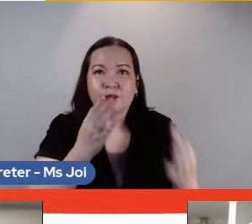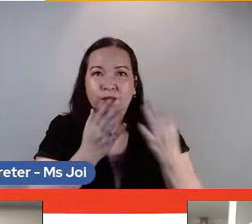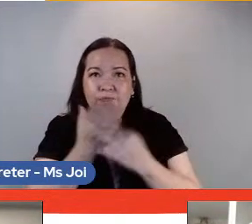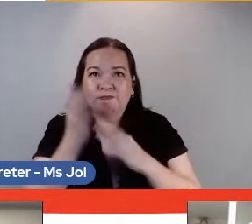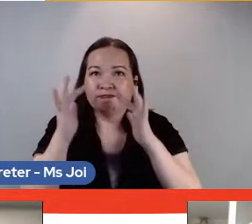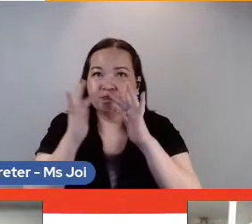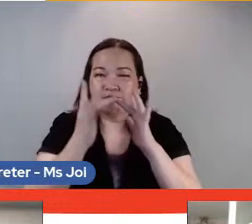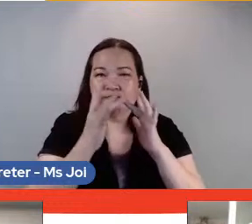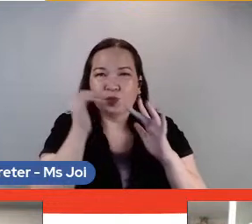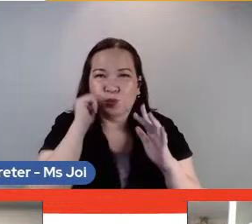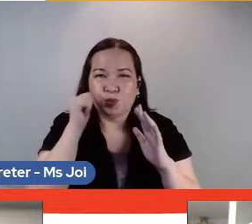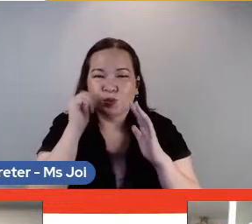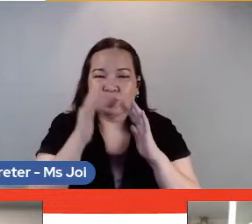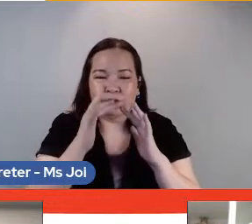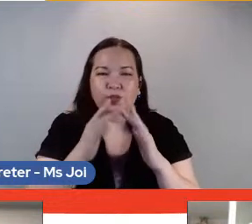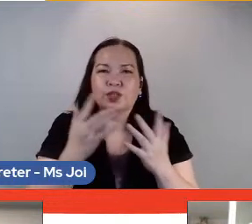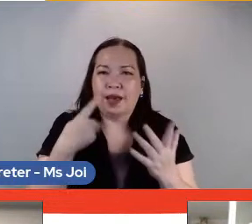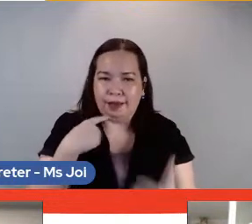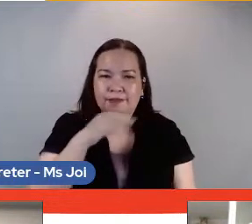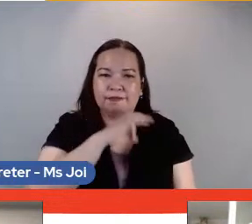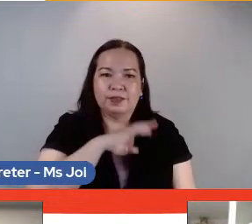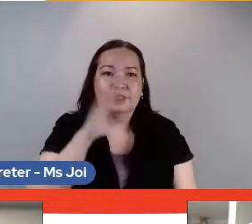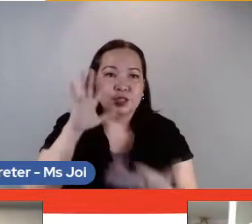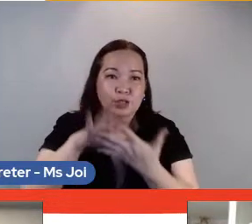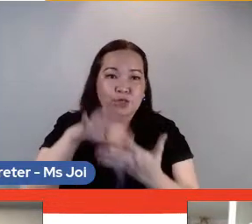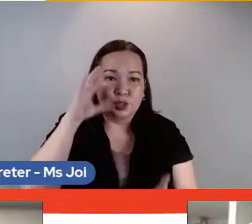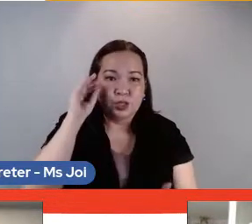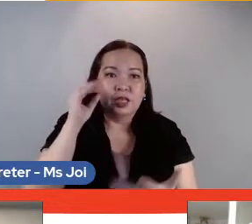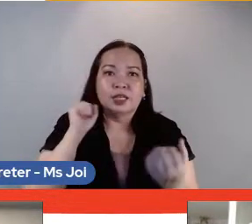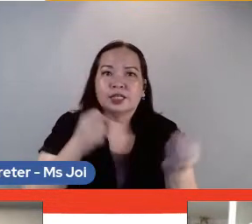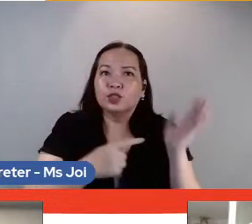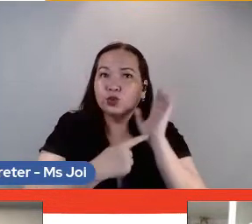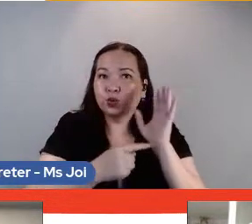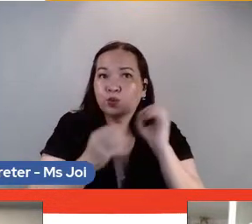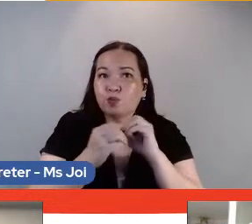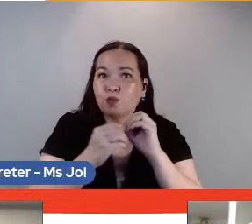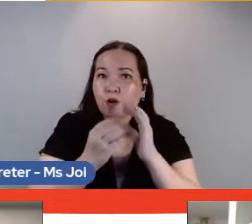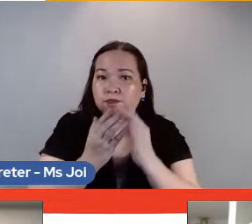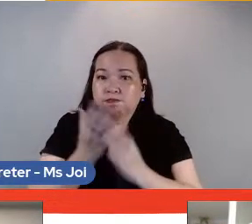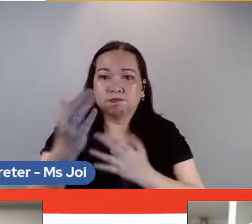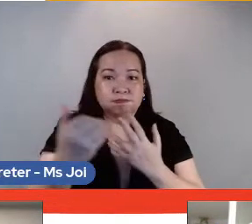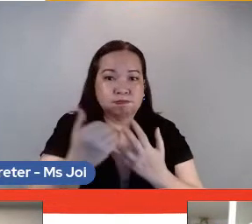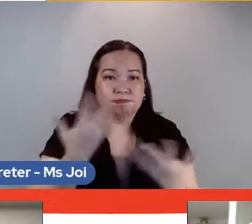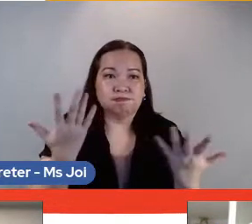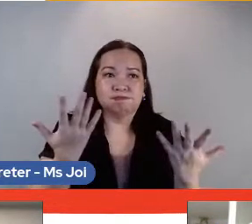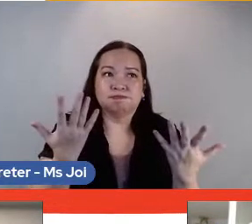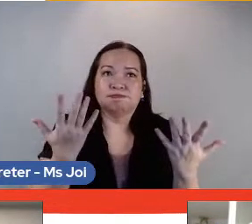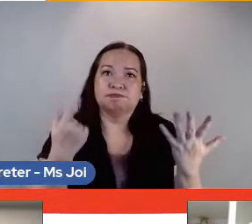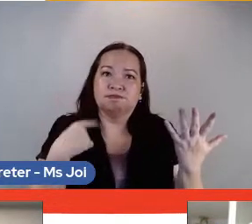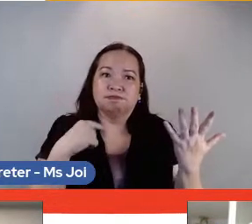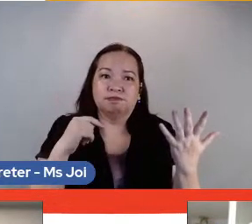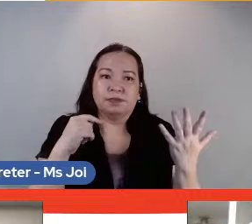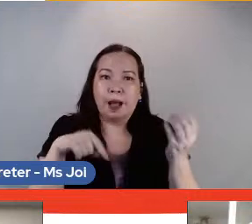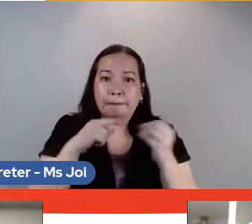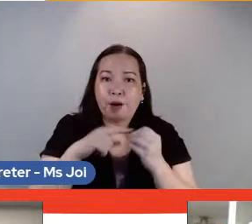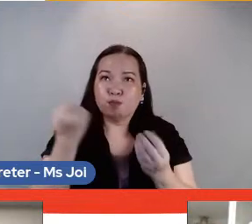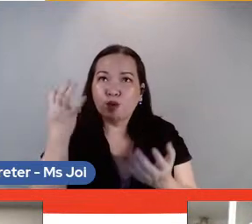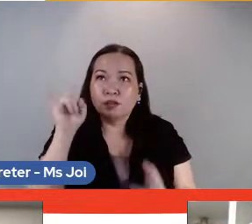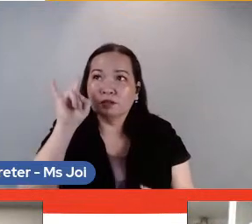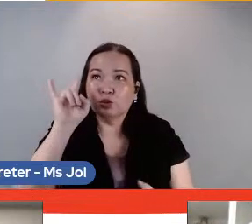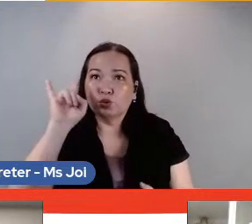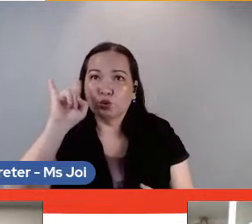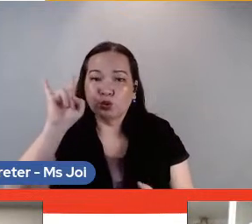really very helpful for them. And it really promotes this transparency, especially on the campaign finance. So speaking of campaign